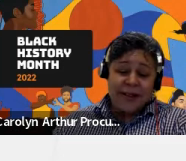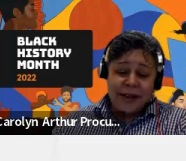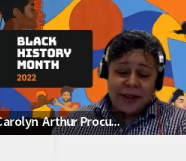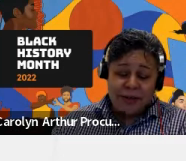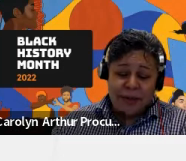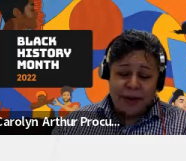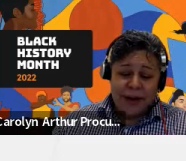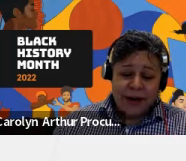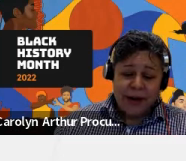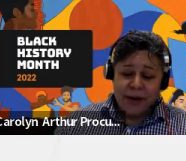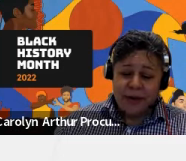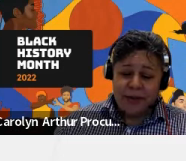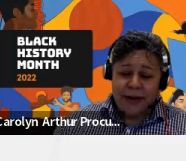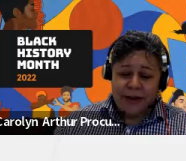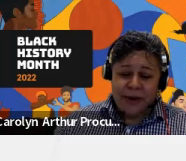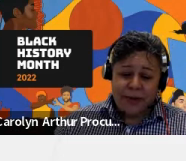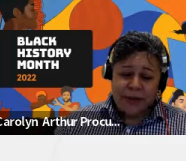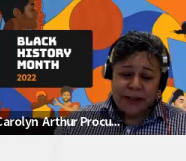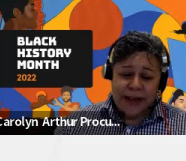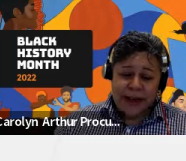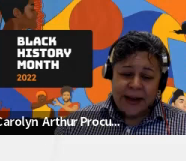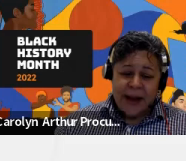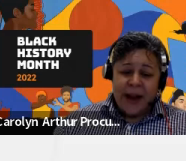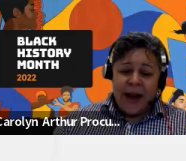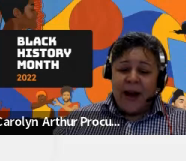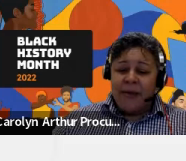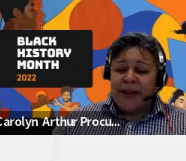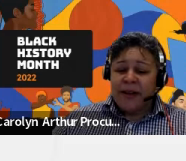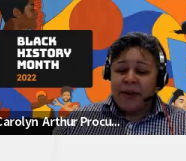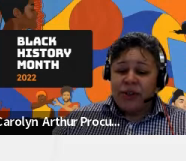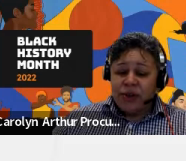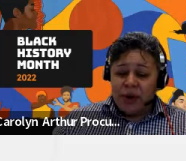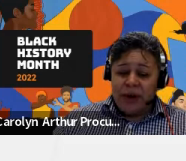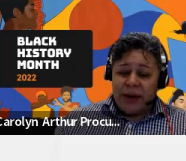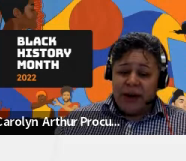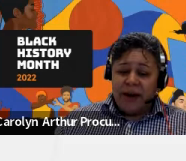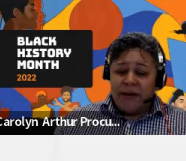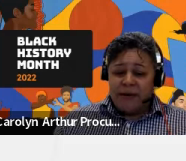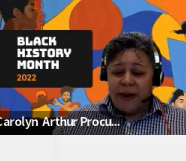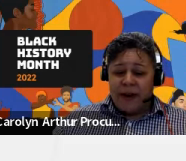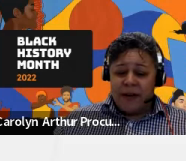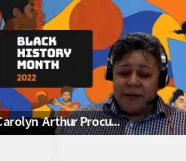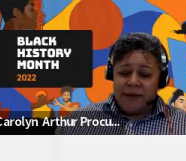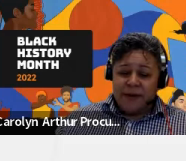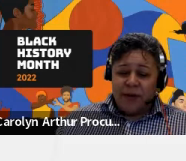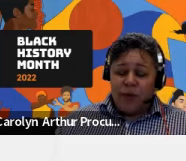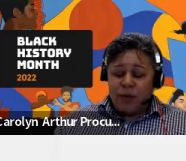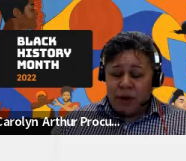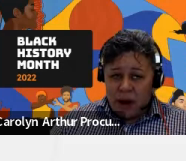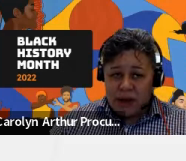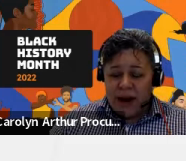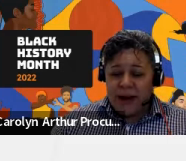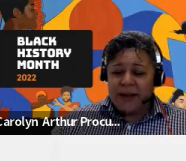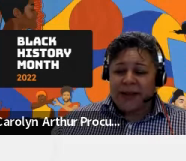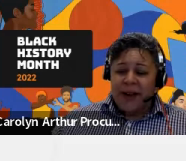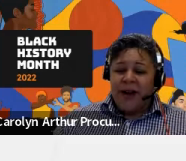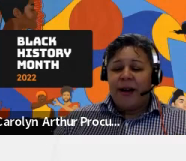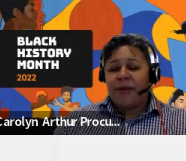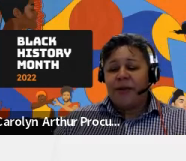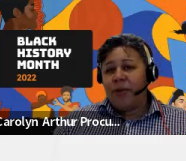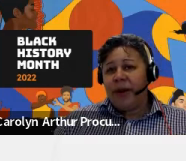this is actually the point that I kind of want to press home today, is that the majority of